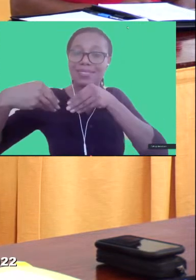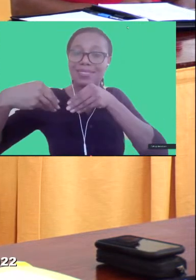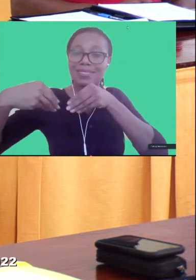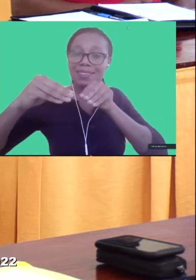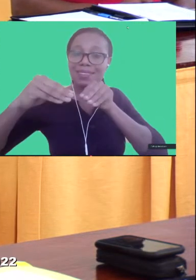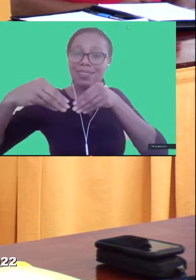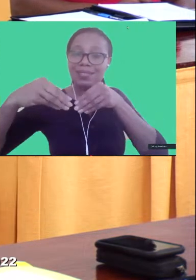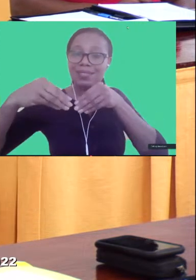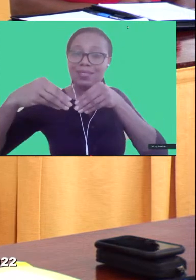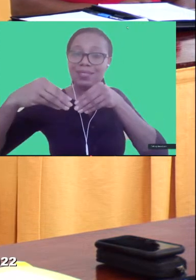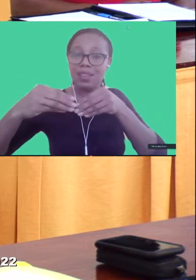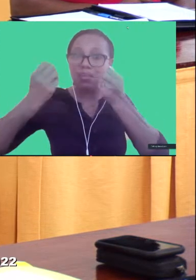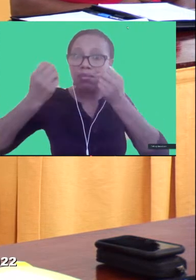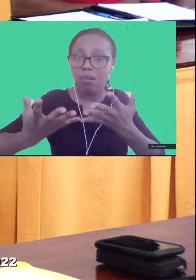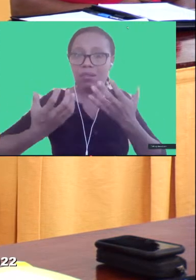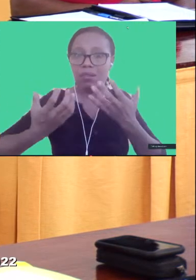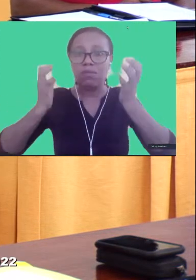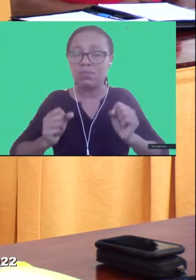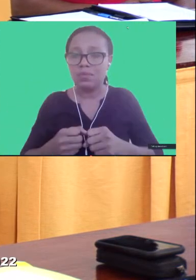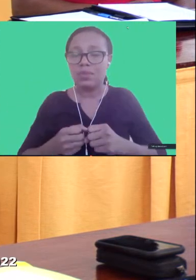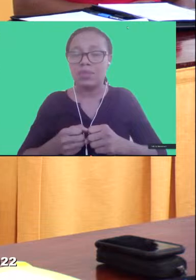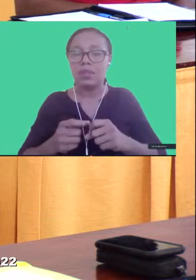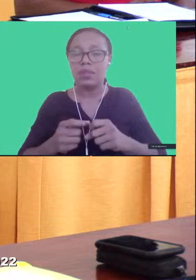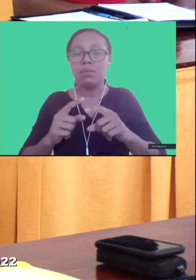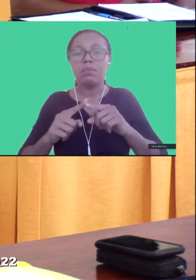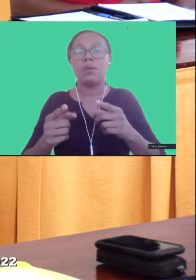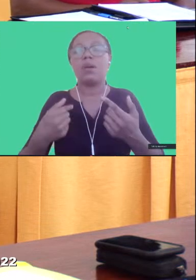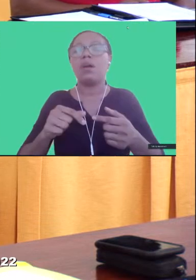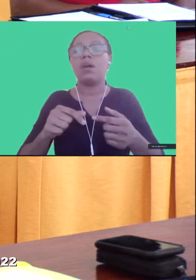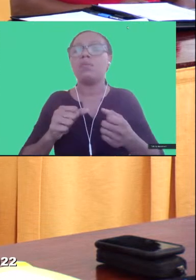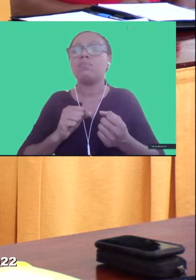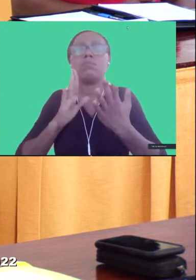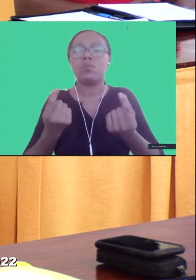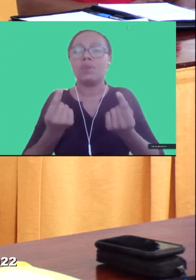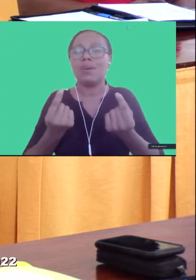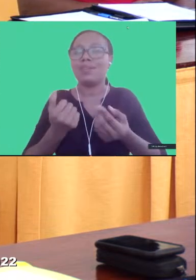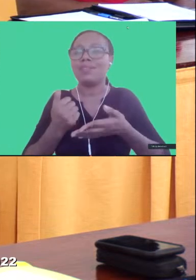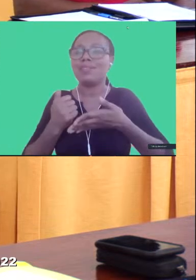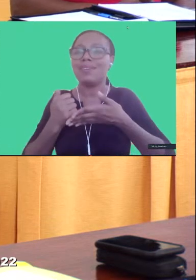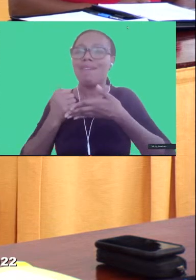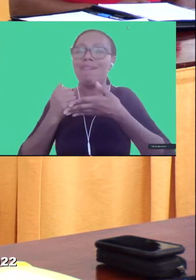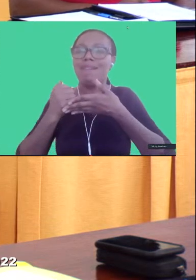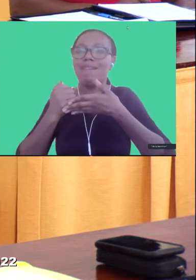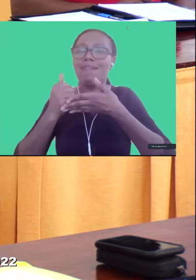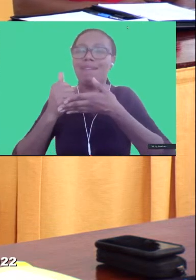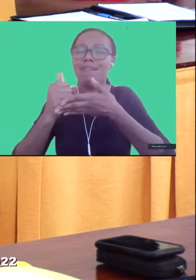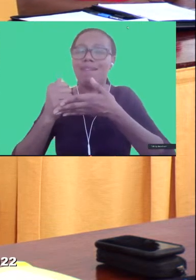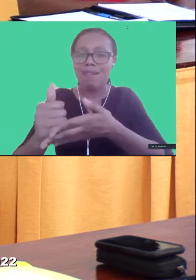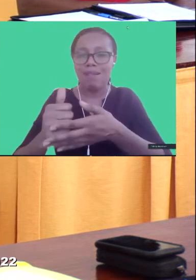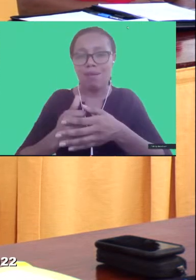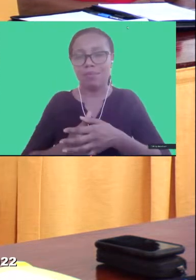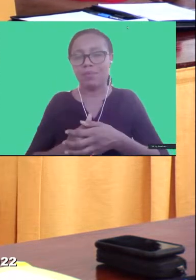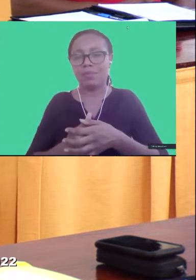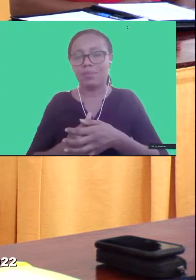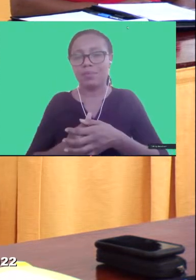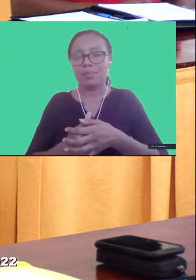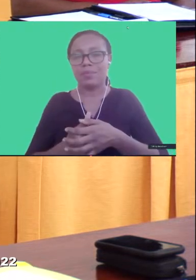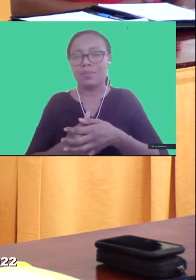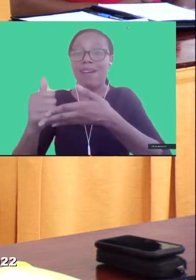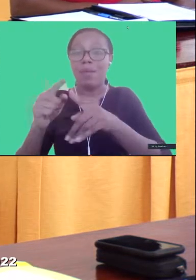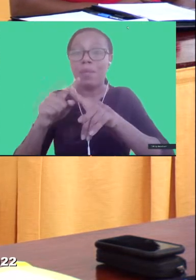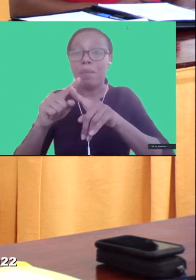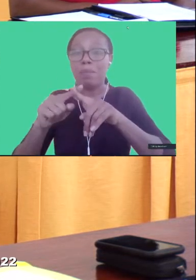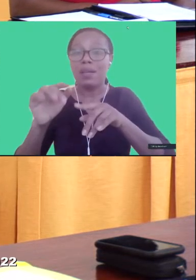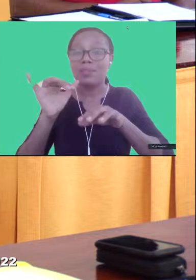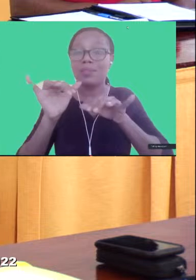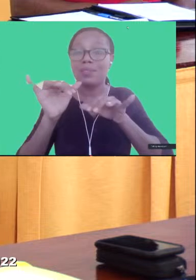a manner as possible without endangering public well-being because of their close proximity to the highway as they now are.